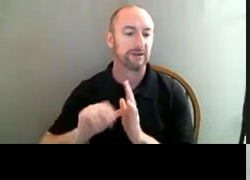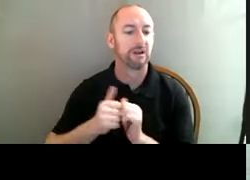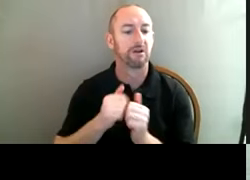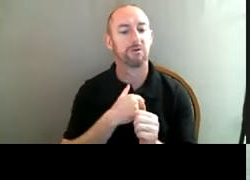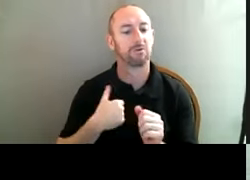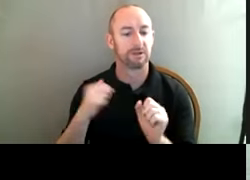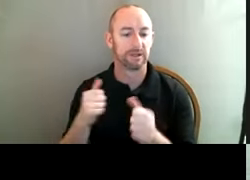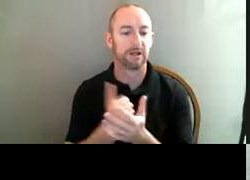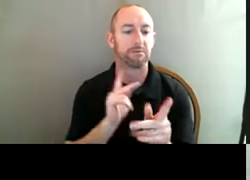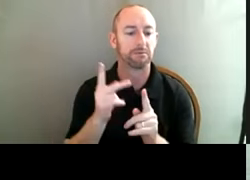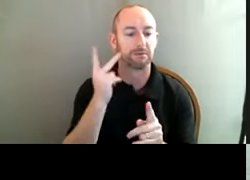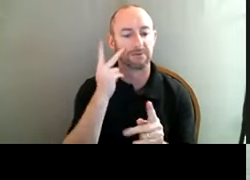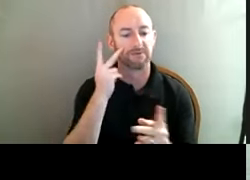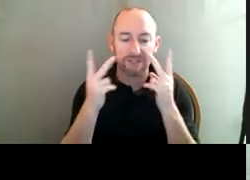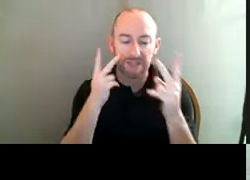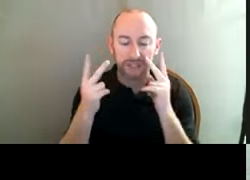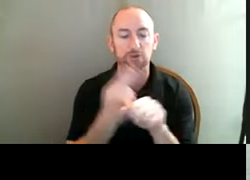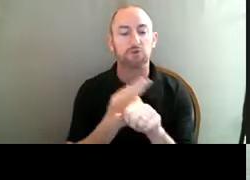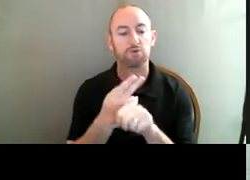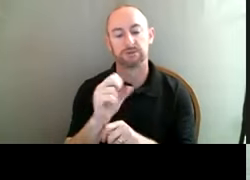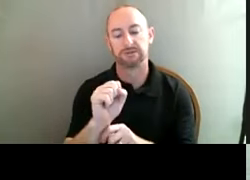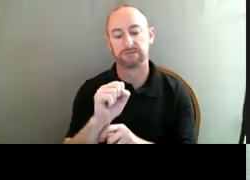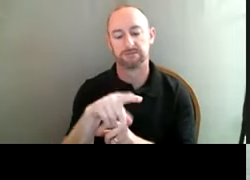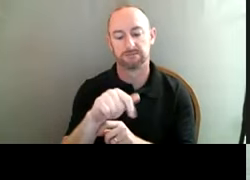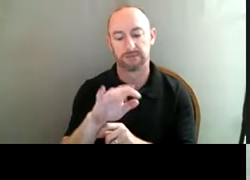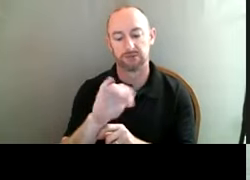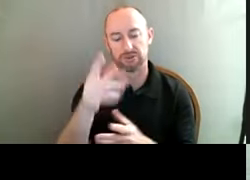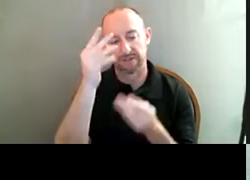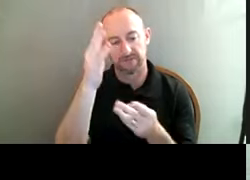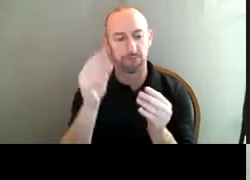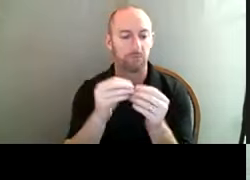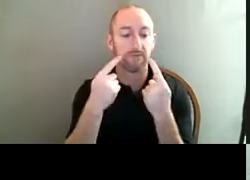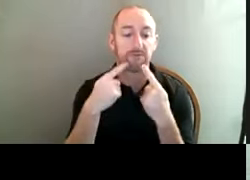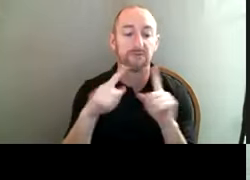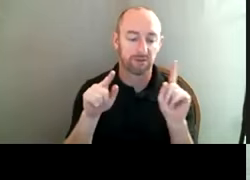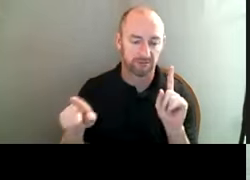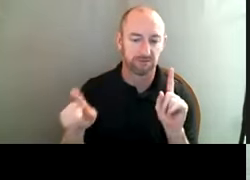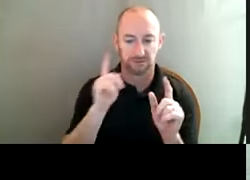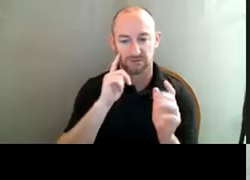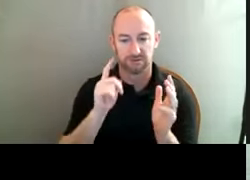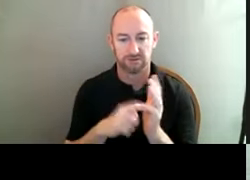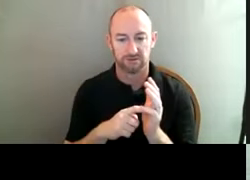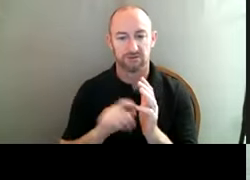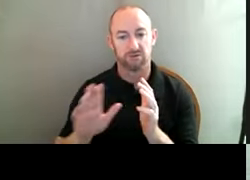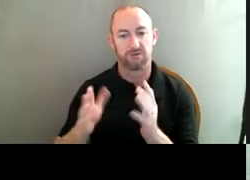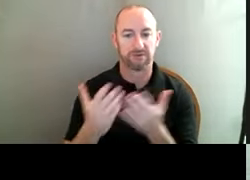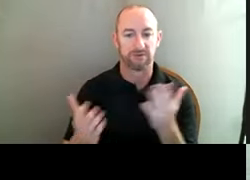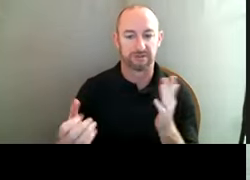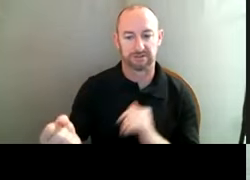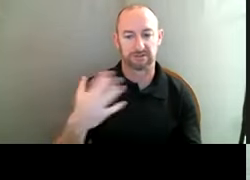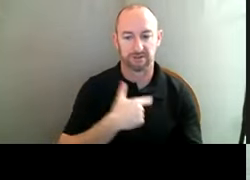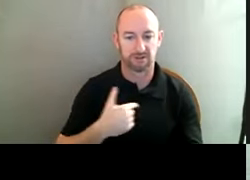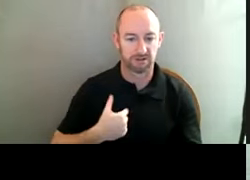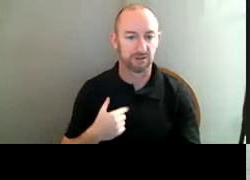help people visualize and use spatial information more effectively. And she noted in the stuff she sent us that